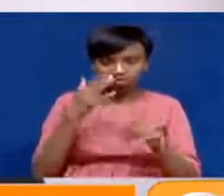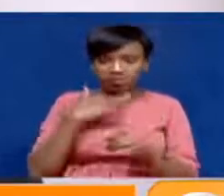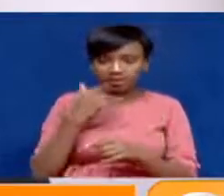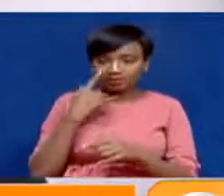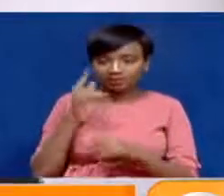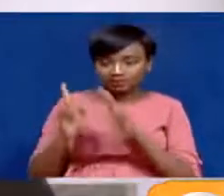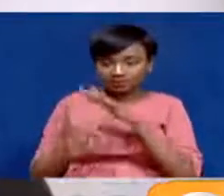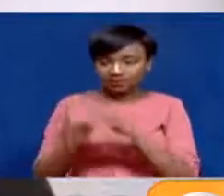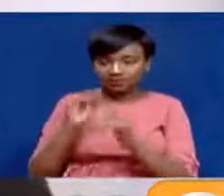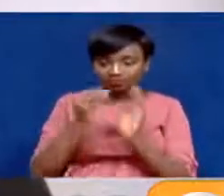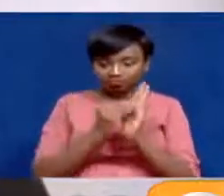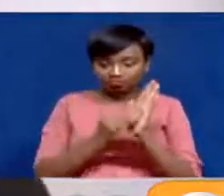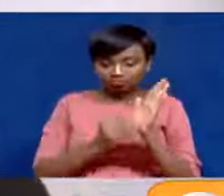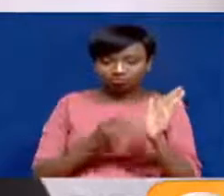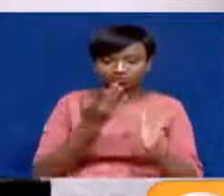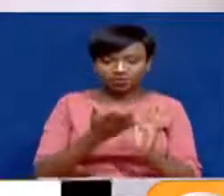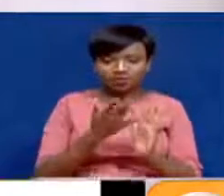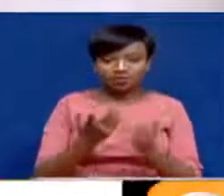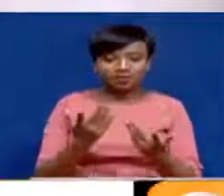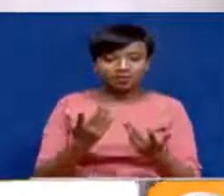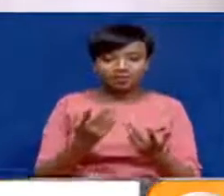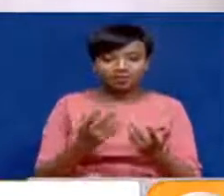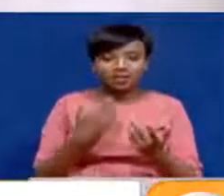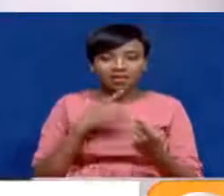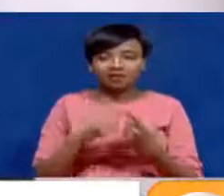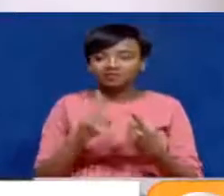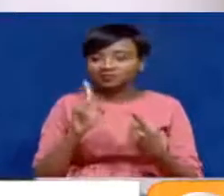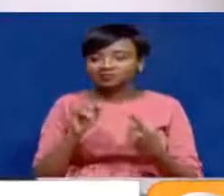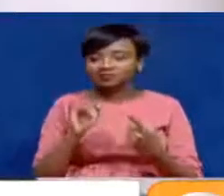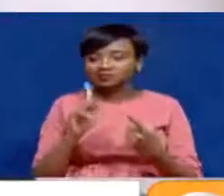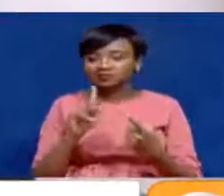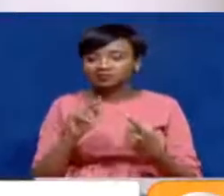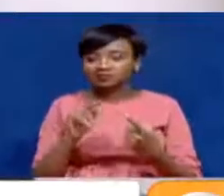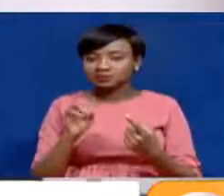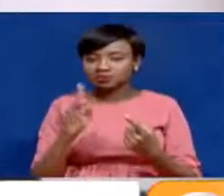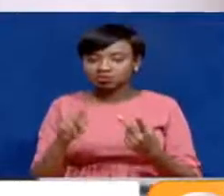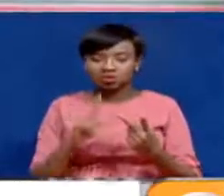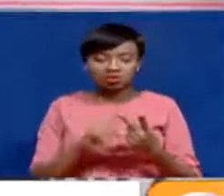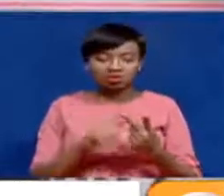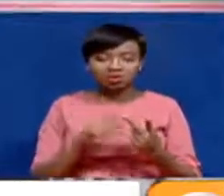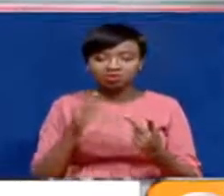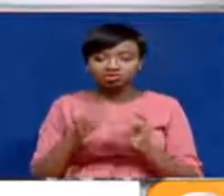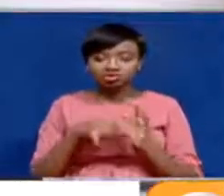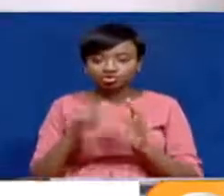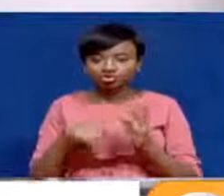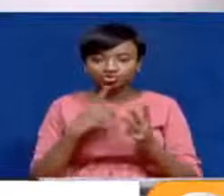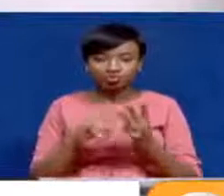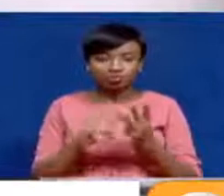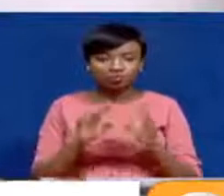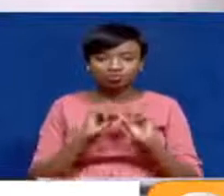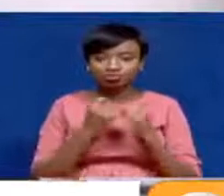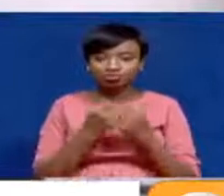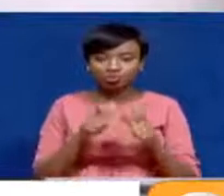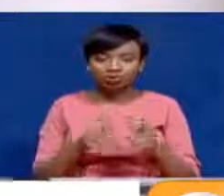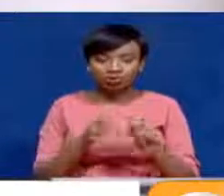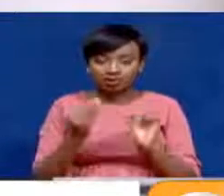these conversations in short bites. You know, there's TikTok, there's shots on YouTube, there's also social media. So